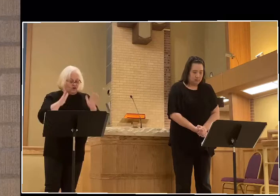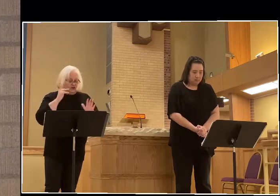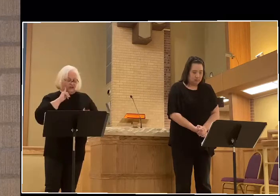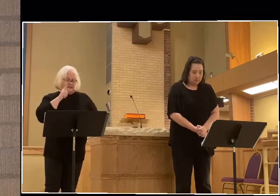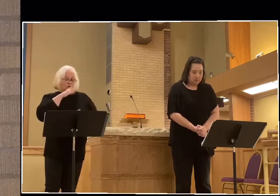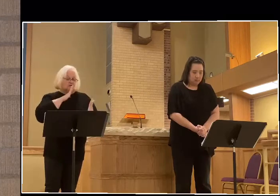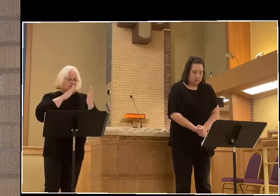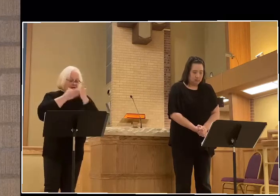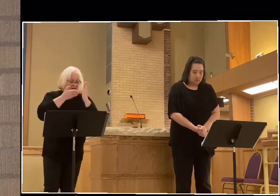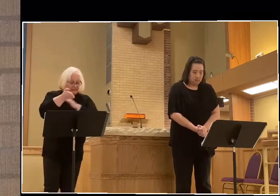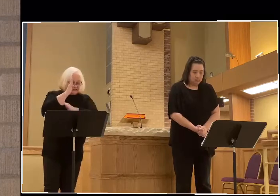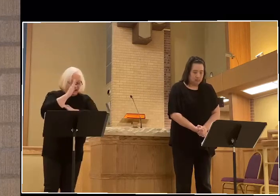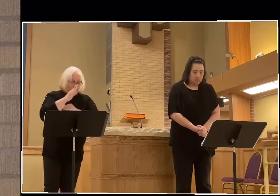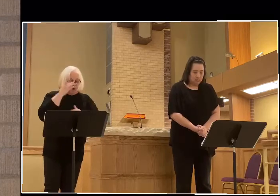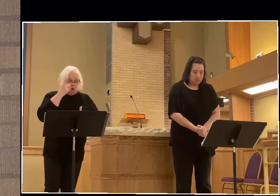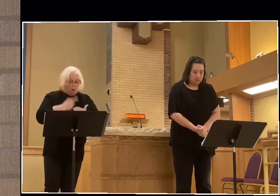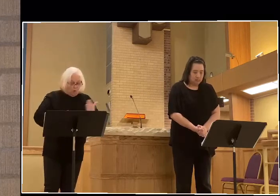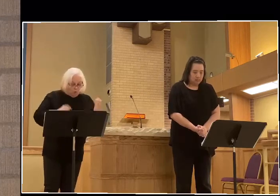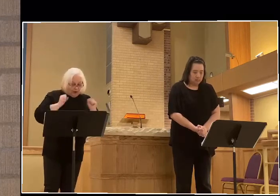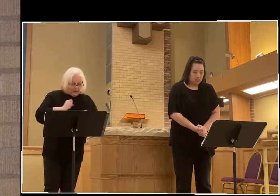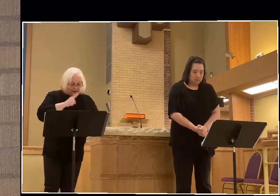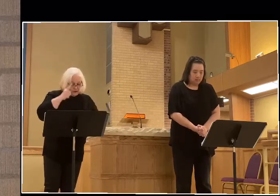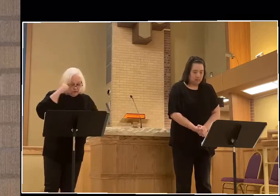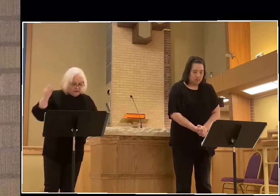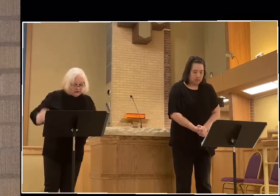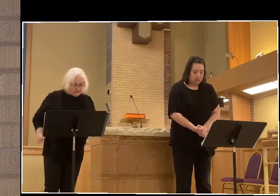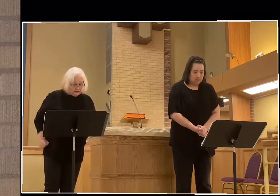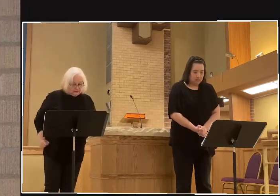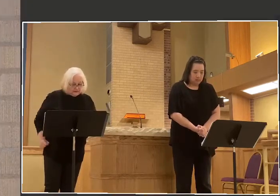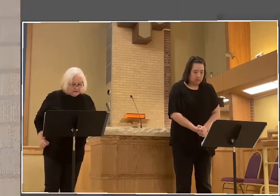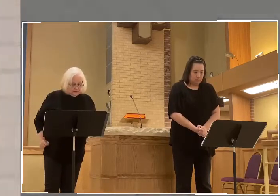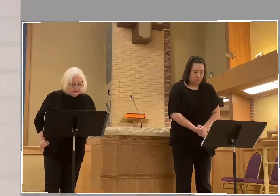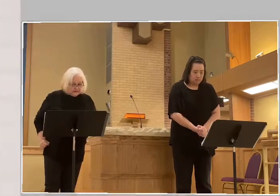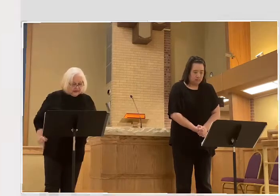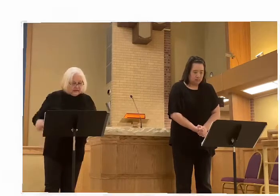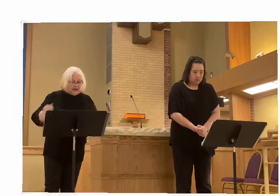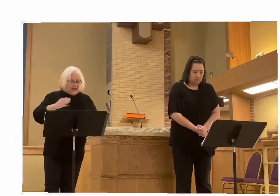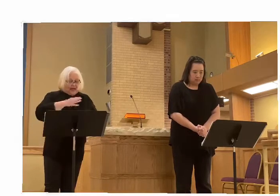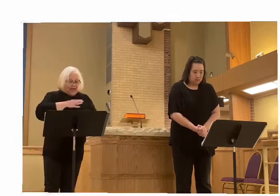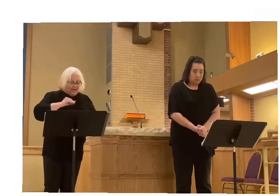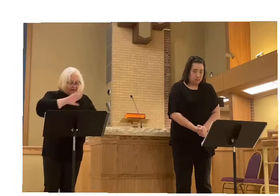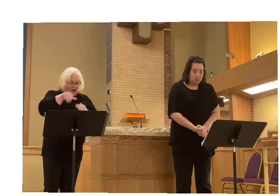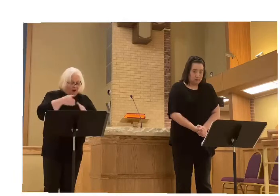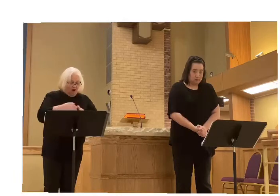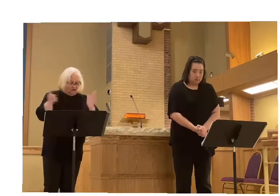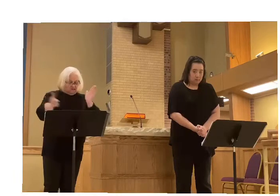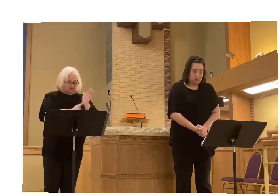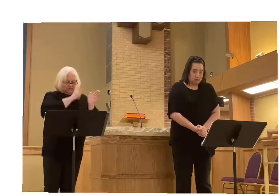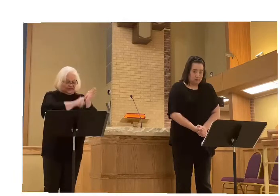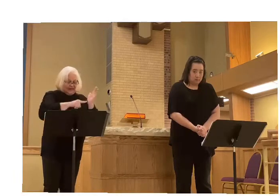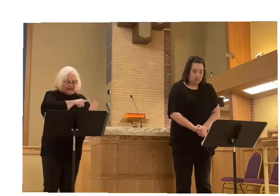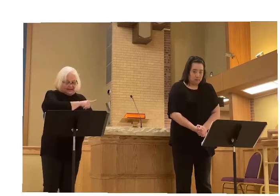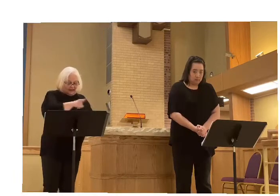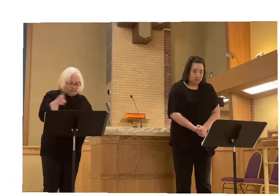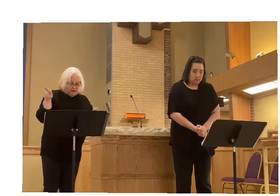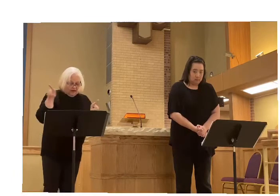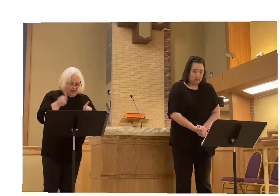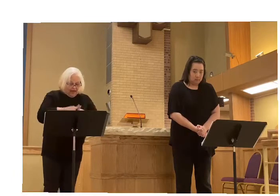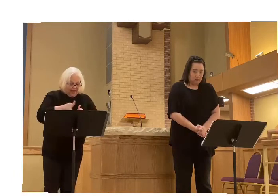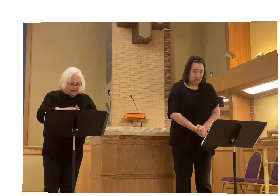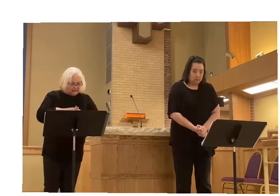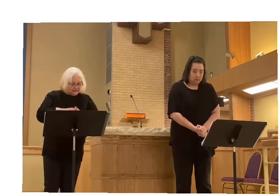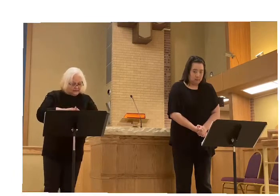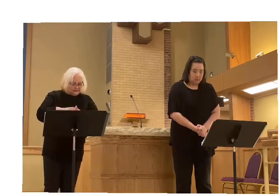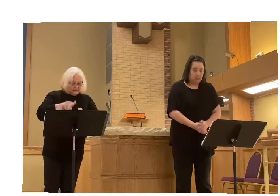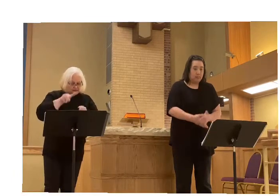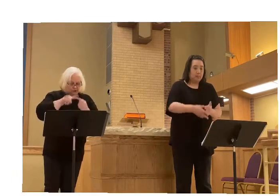blasphemy. What do you think?" And they all condemned him as liable to death.